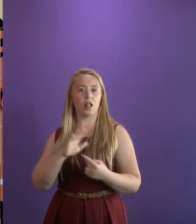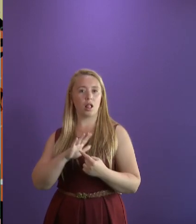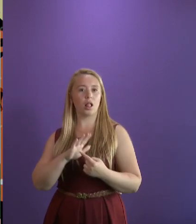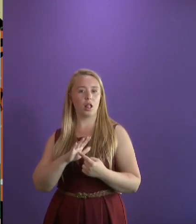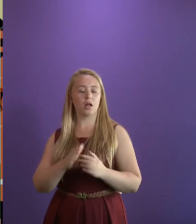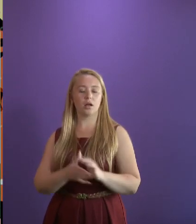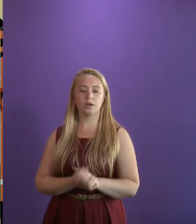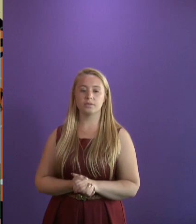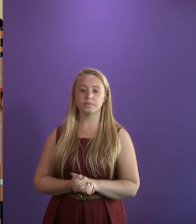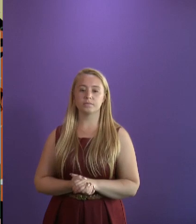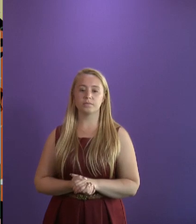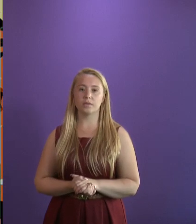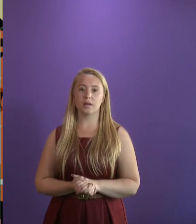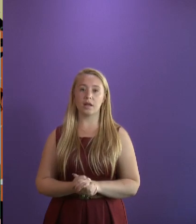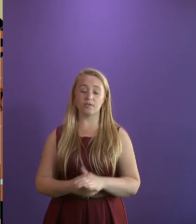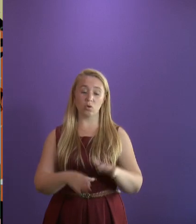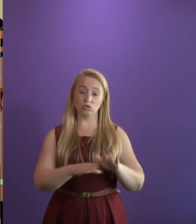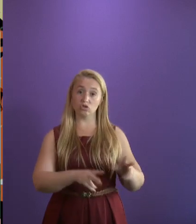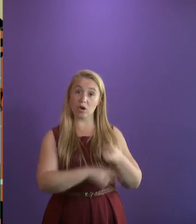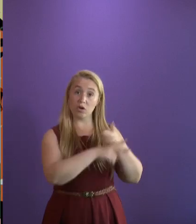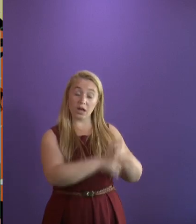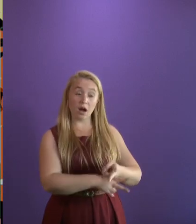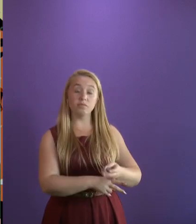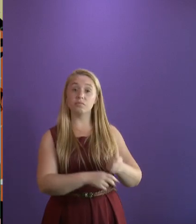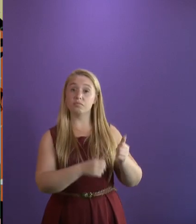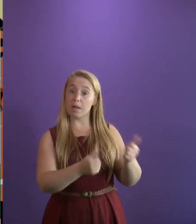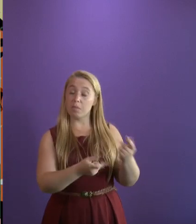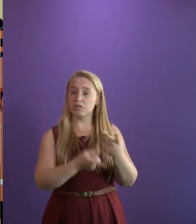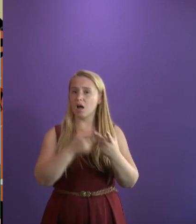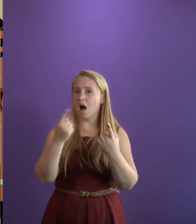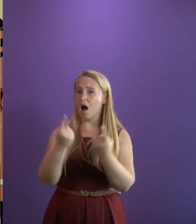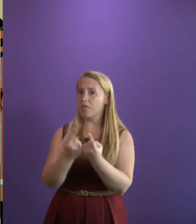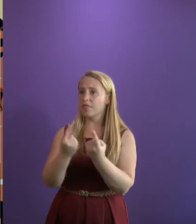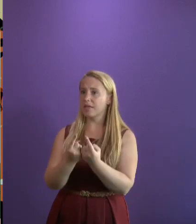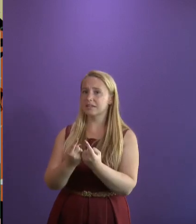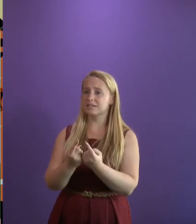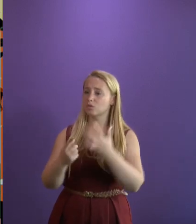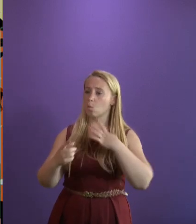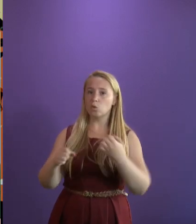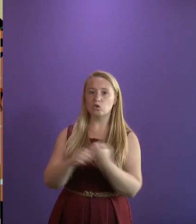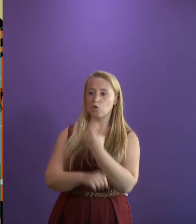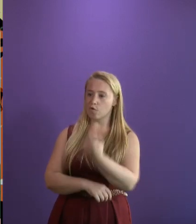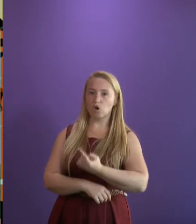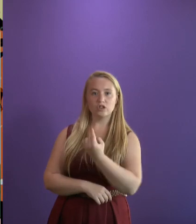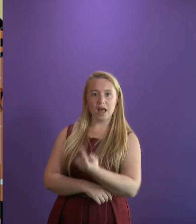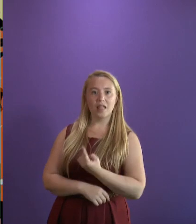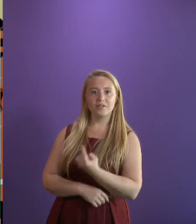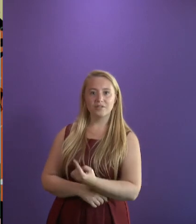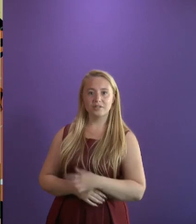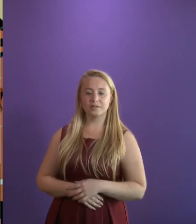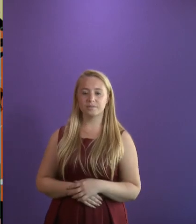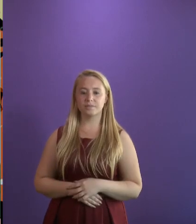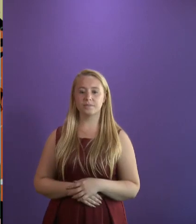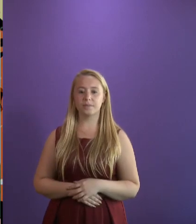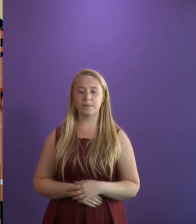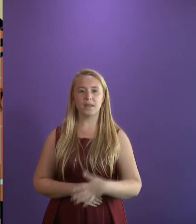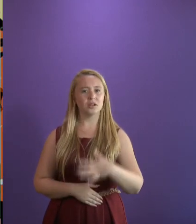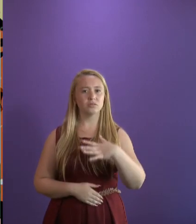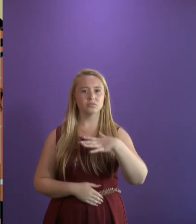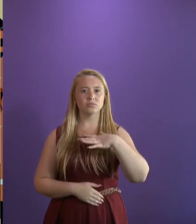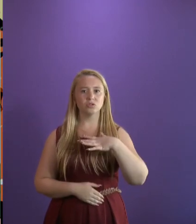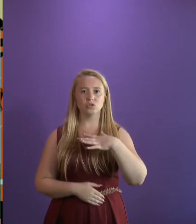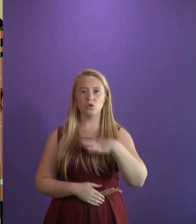Sometimes it's not even access to childcare. It's sometimes bearing in mind that there are things you actually want to do yourself. You don't want to be